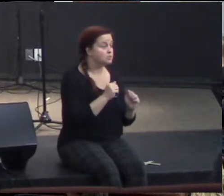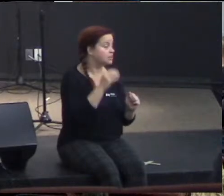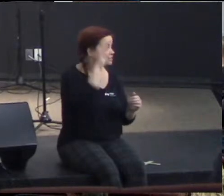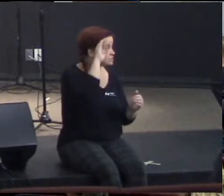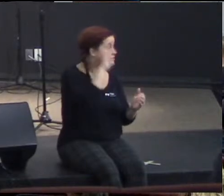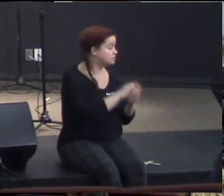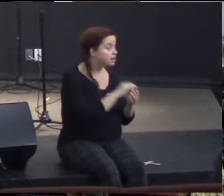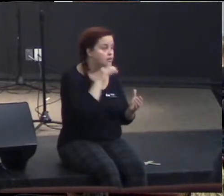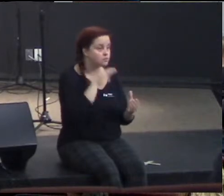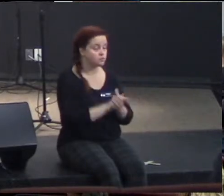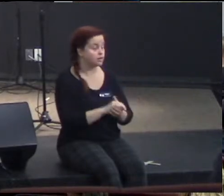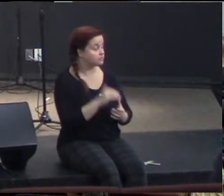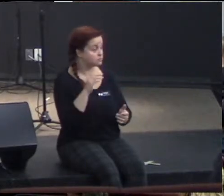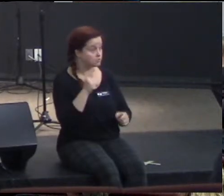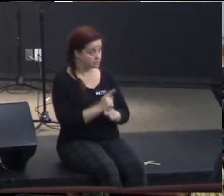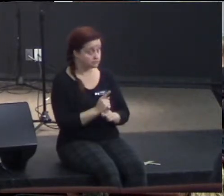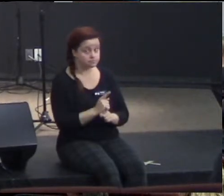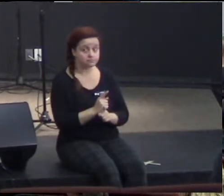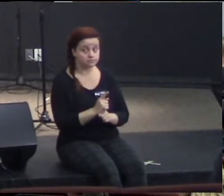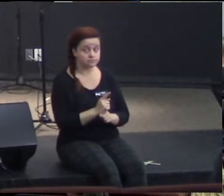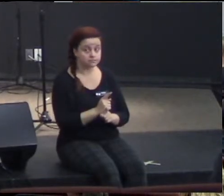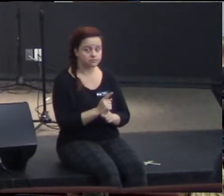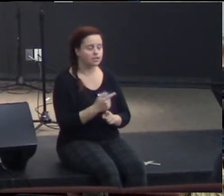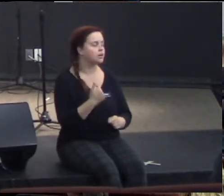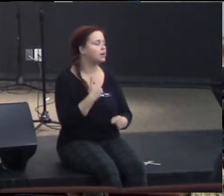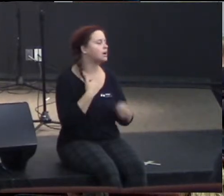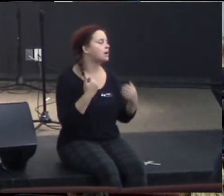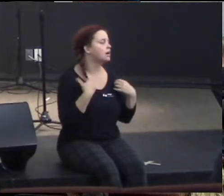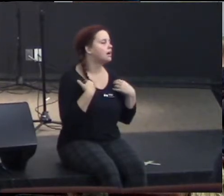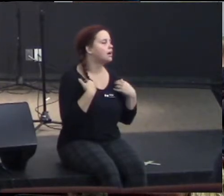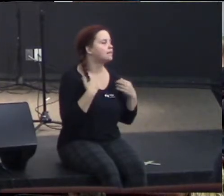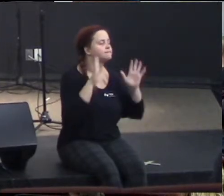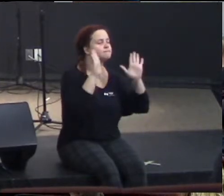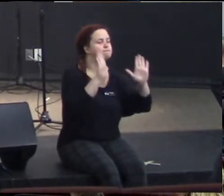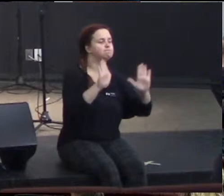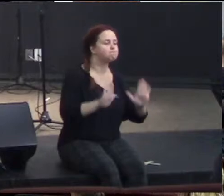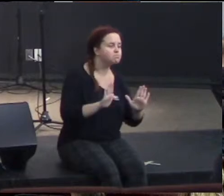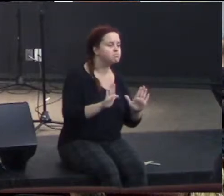You know, I have this amazing ability to open cabinets